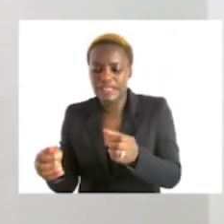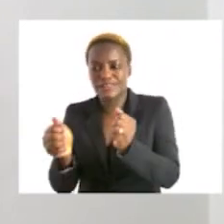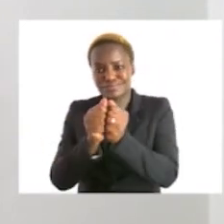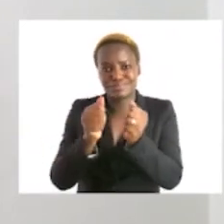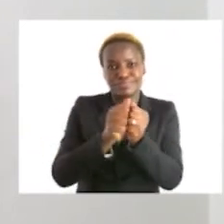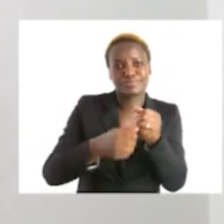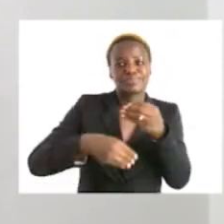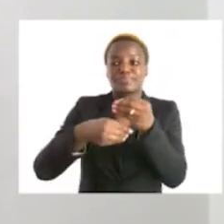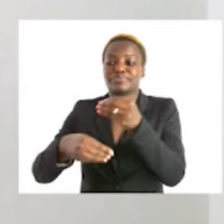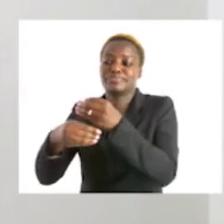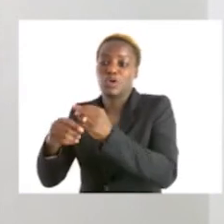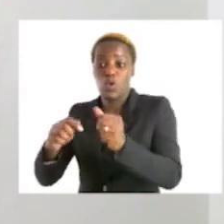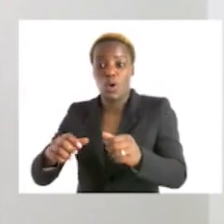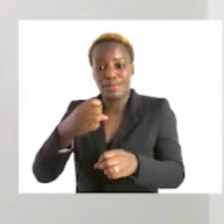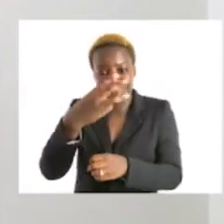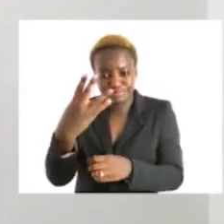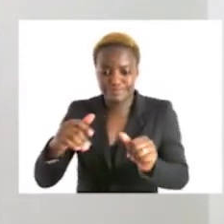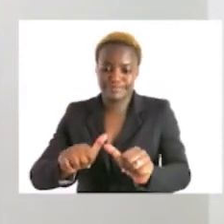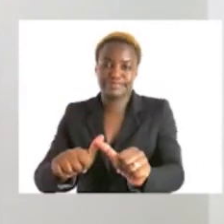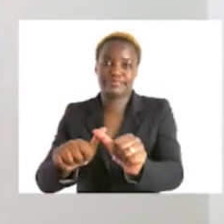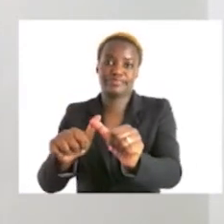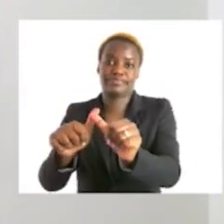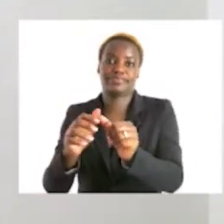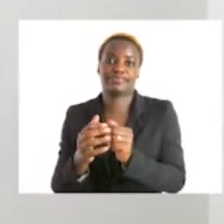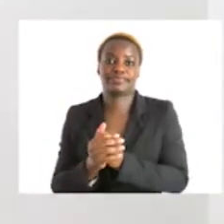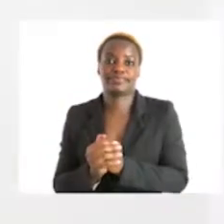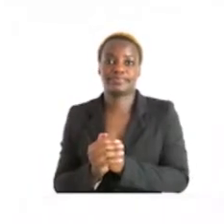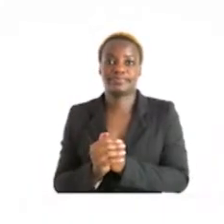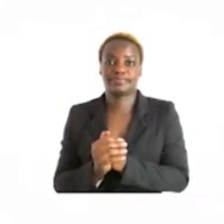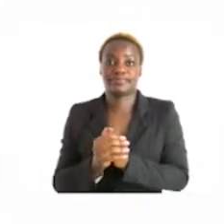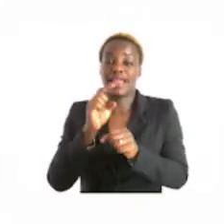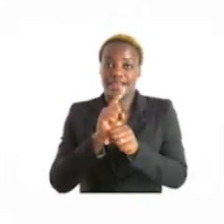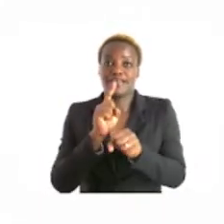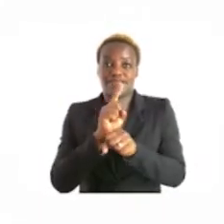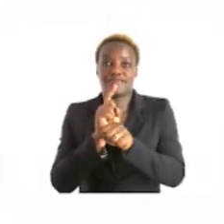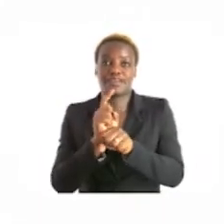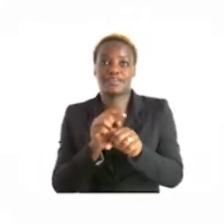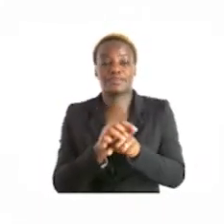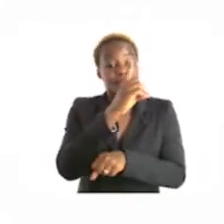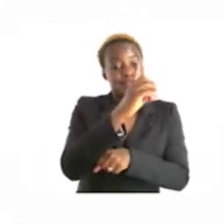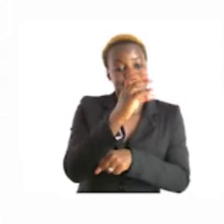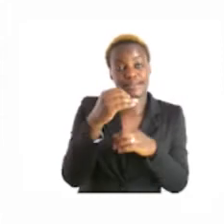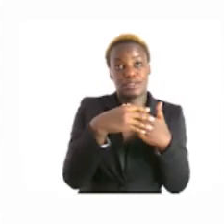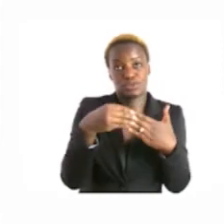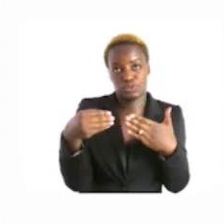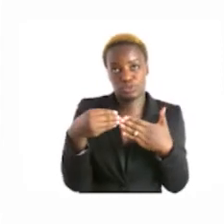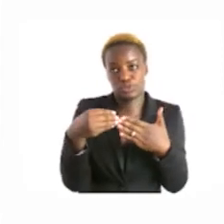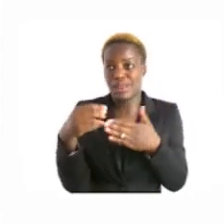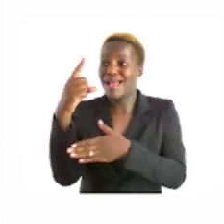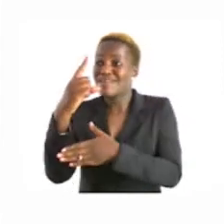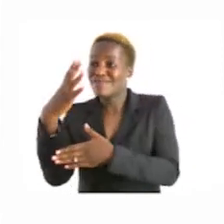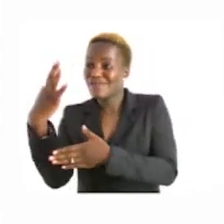by counting on. Okay, let's quickly also do the first one. 10 Namibian dollar plus the